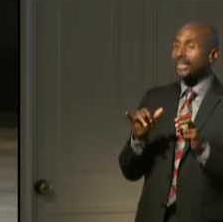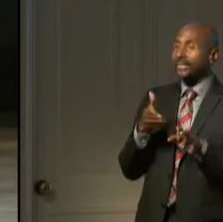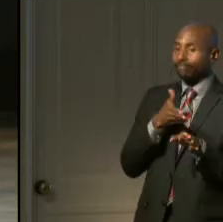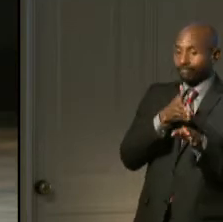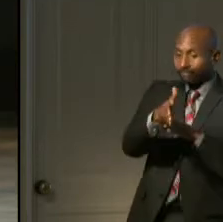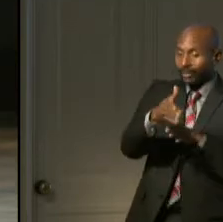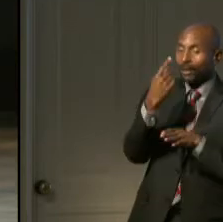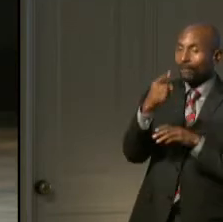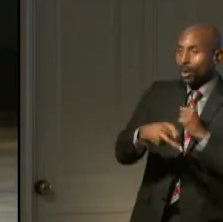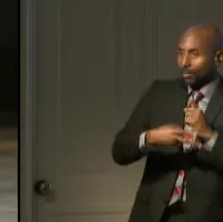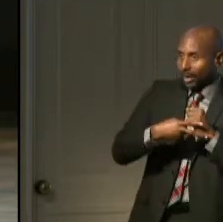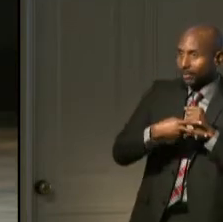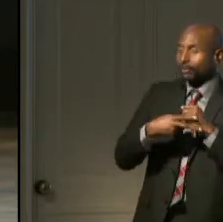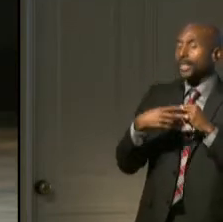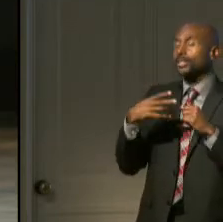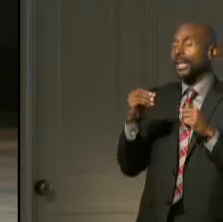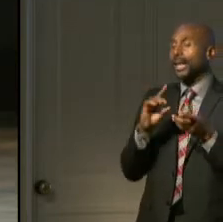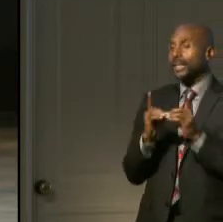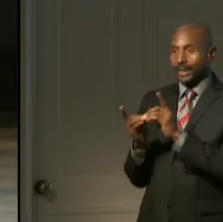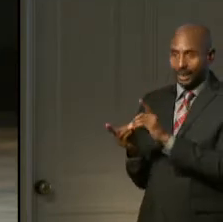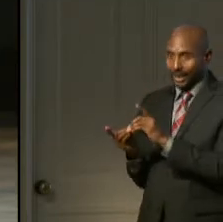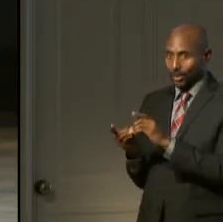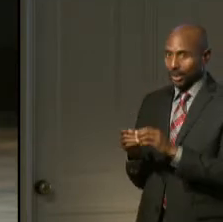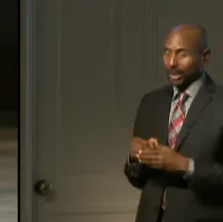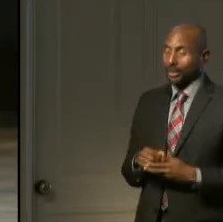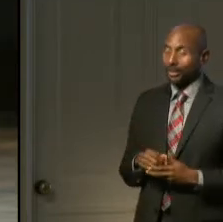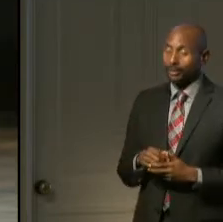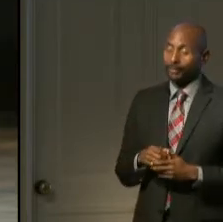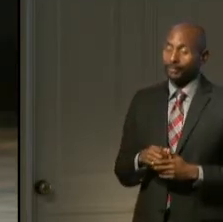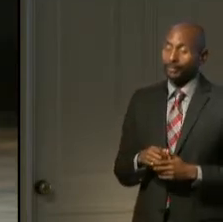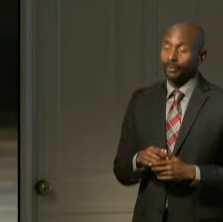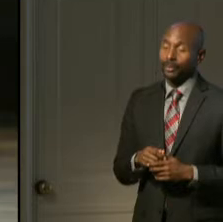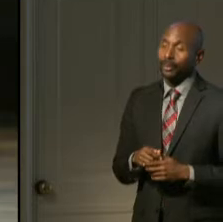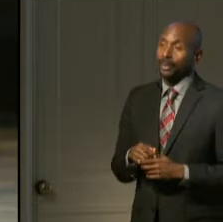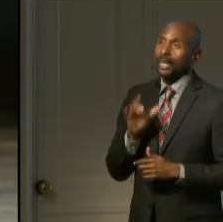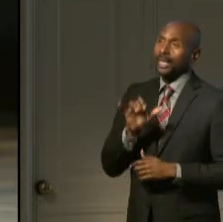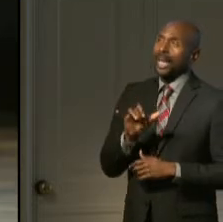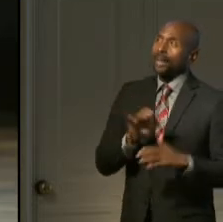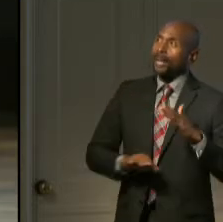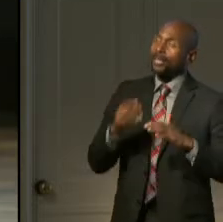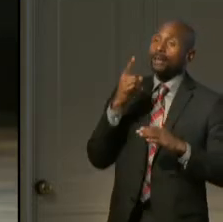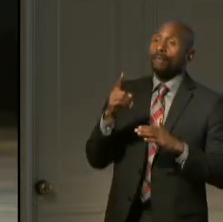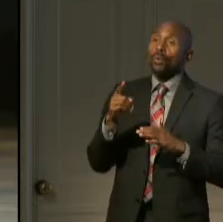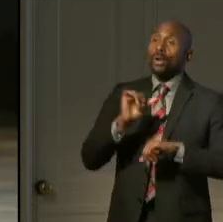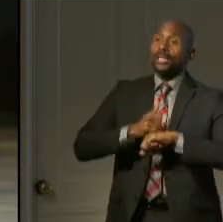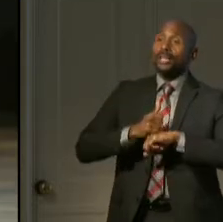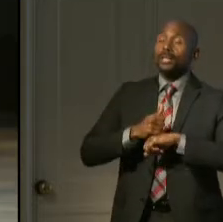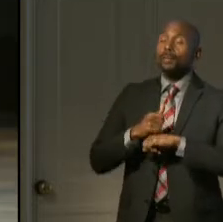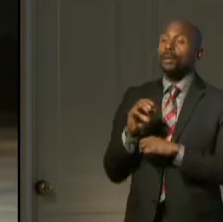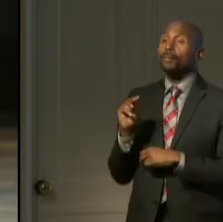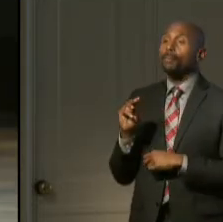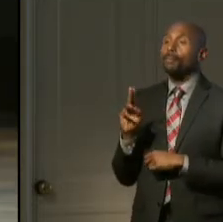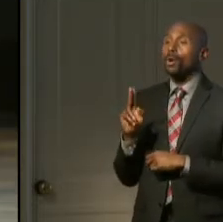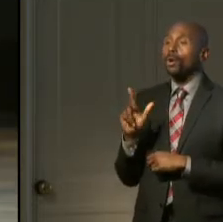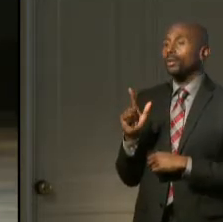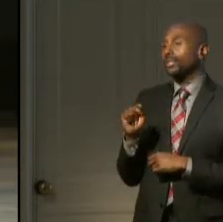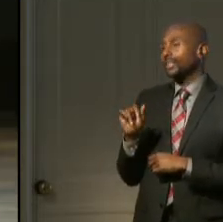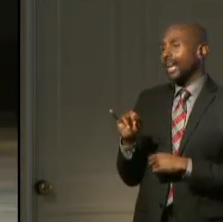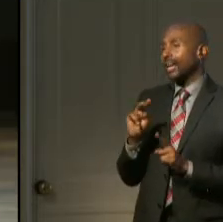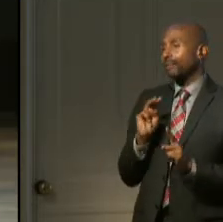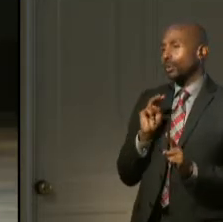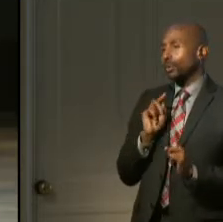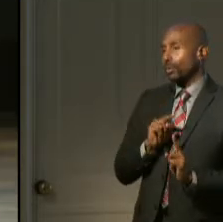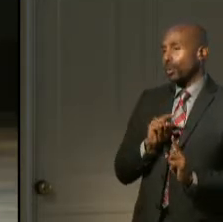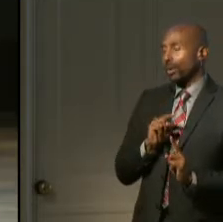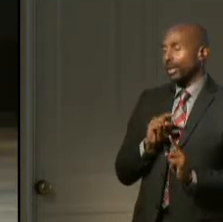well, which has been to basically do multi-viewpoint video capture